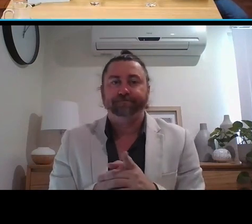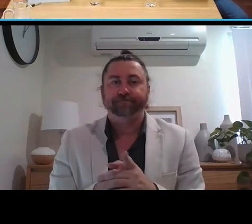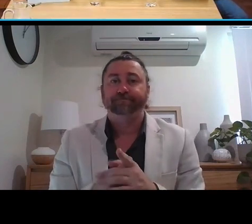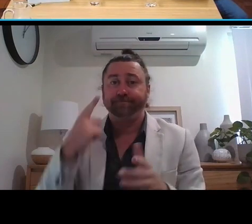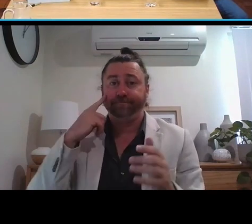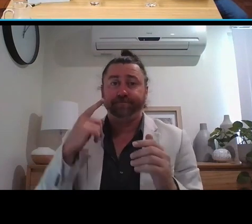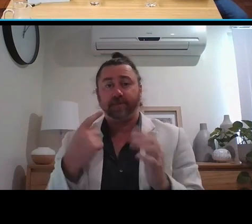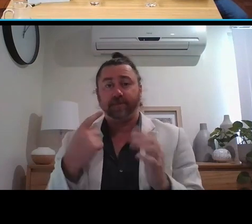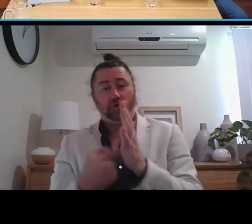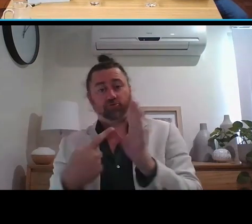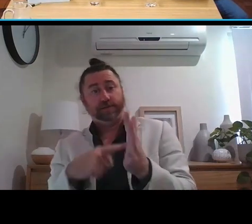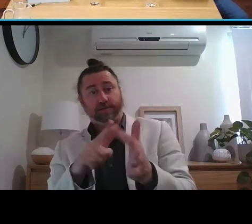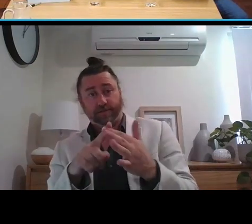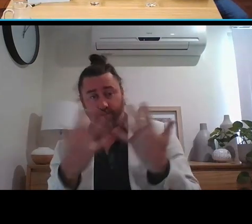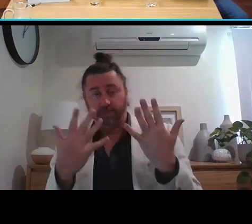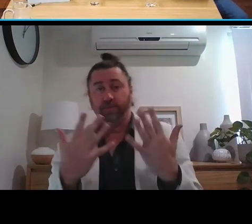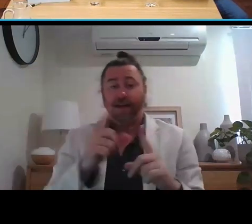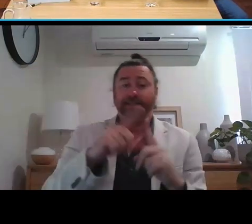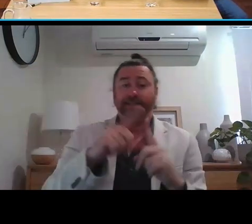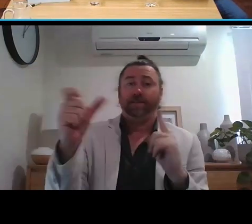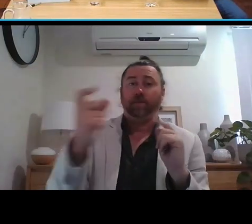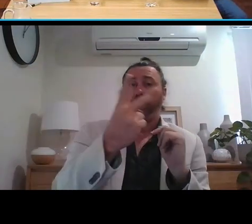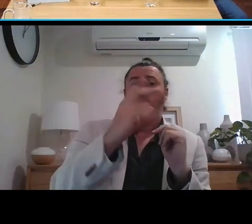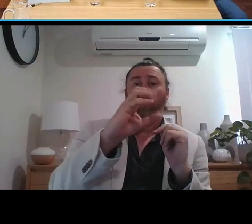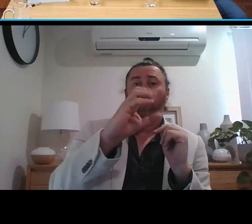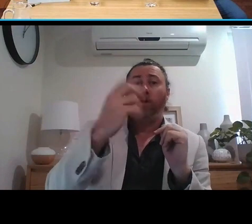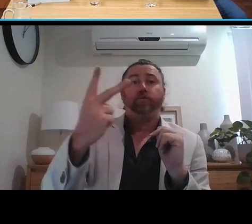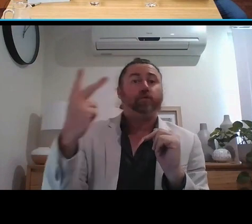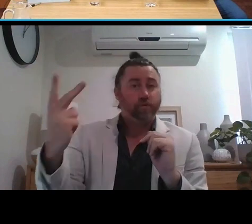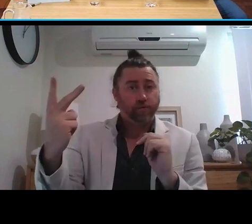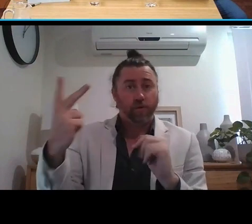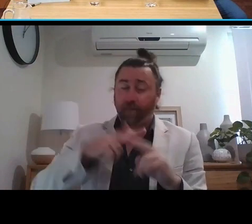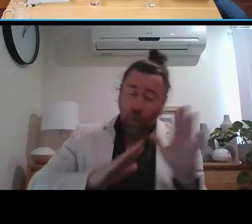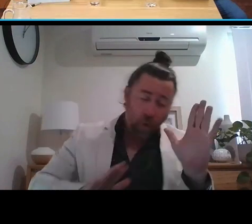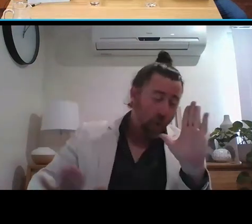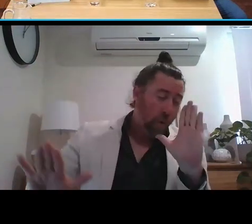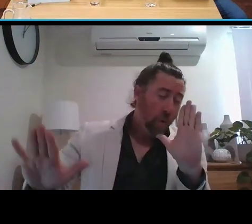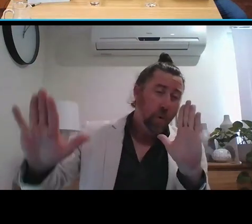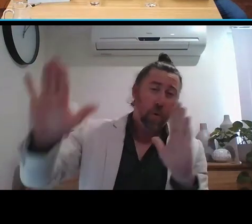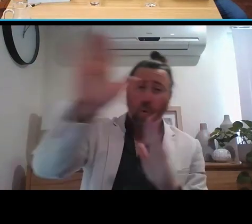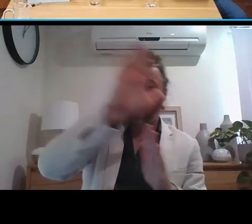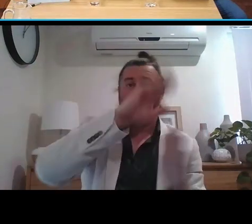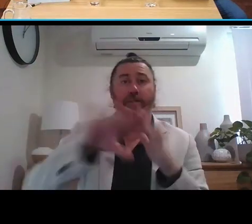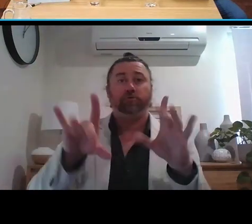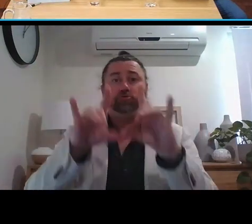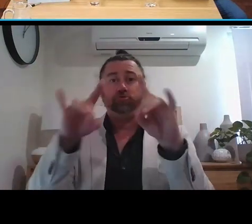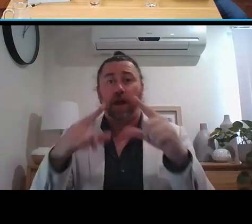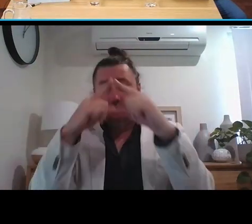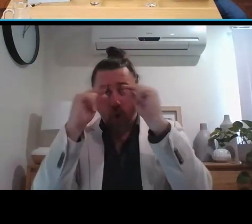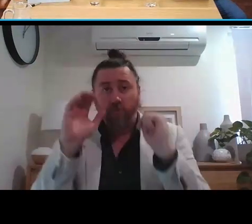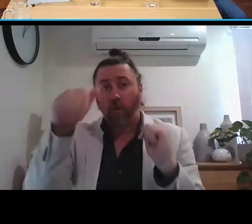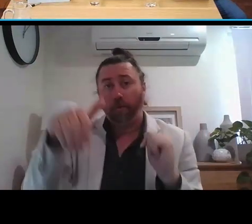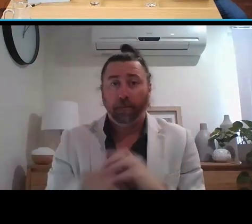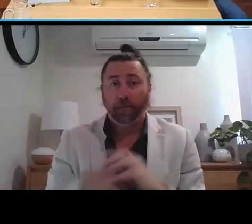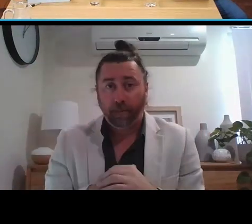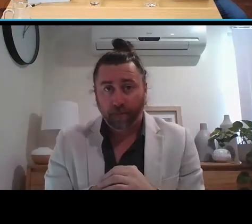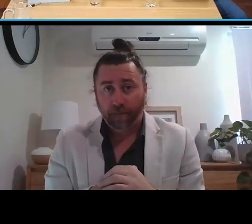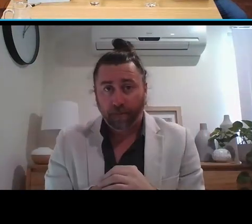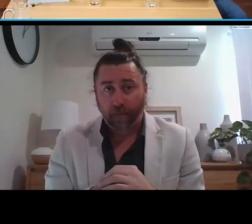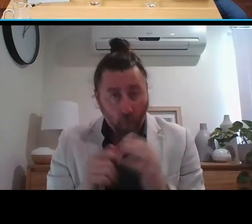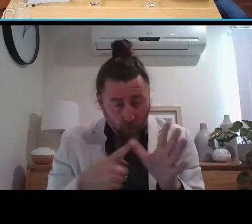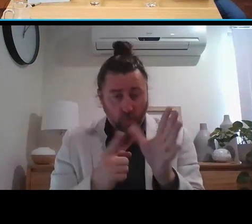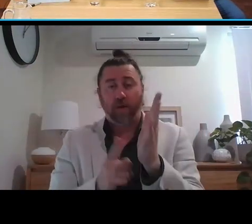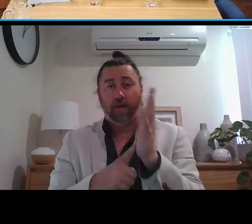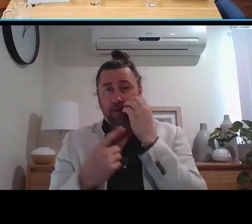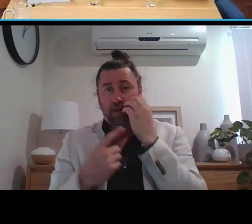be published from December 2022 for all aged care homes in Australia, publishing an overall star rating